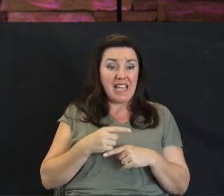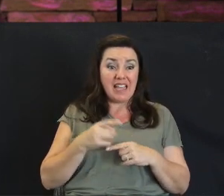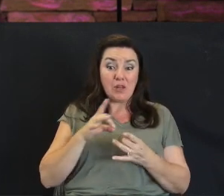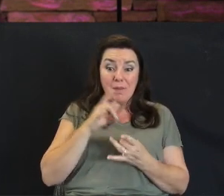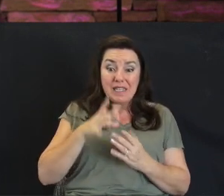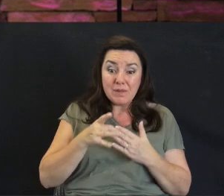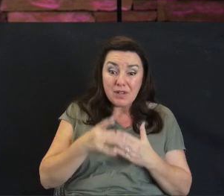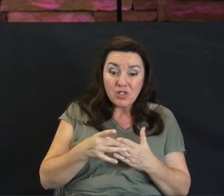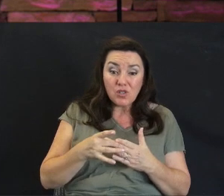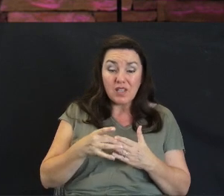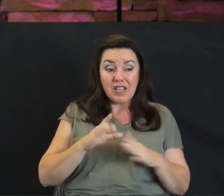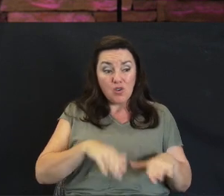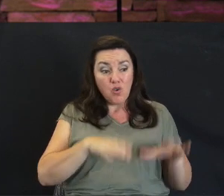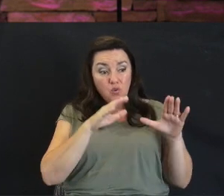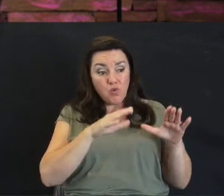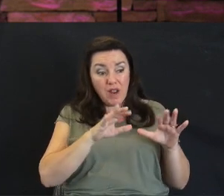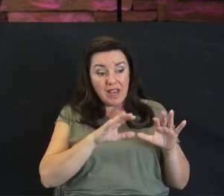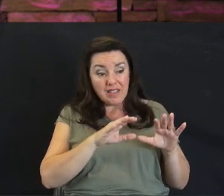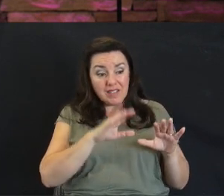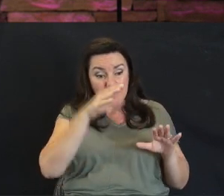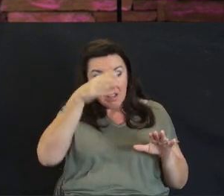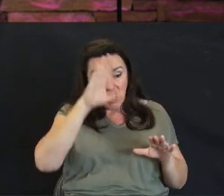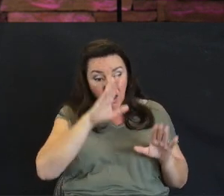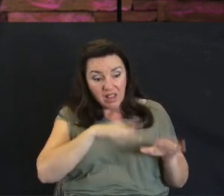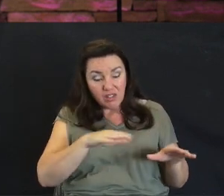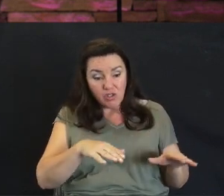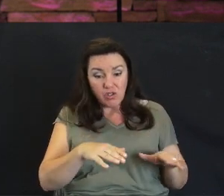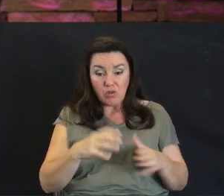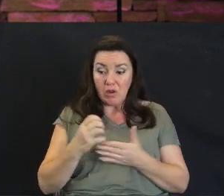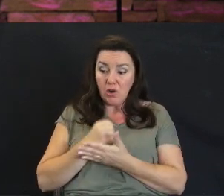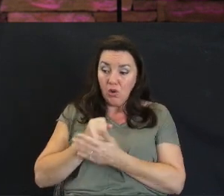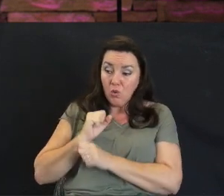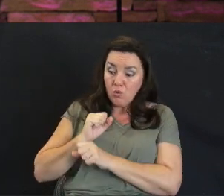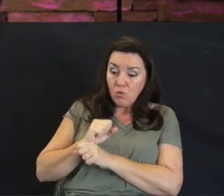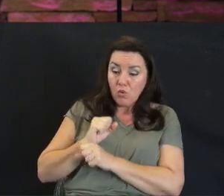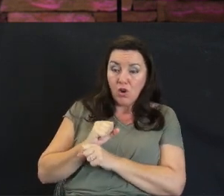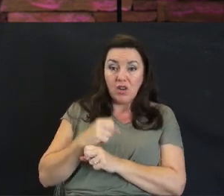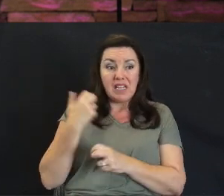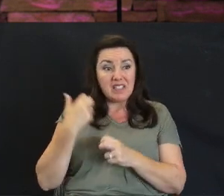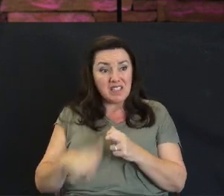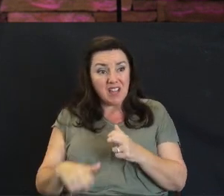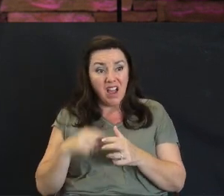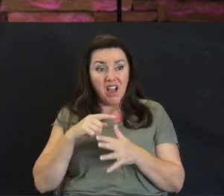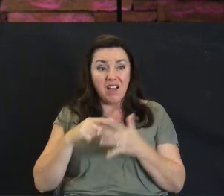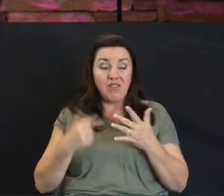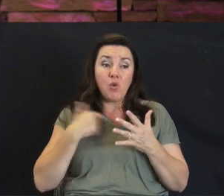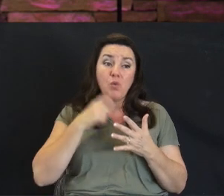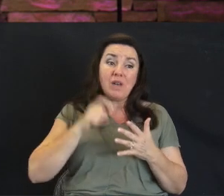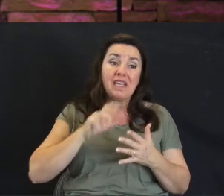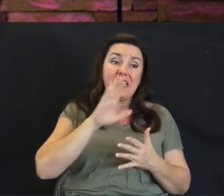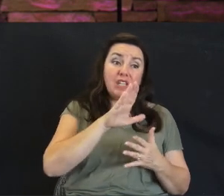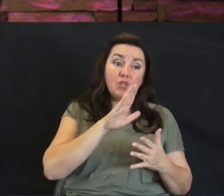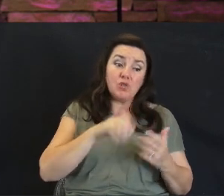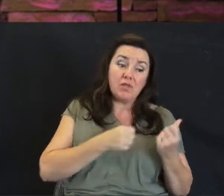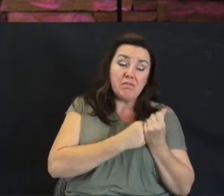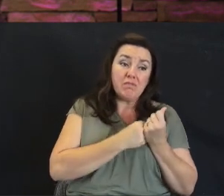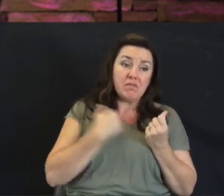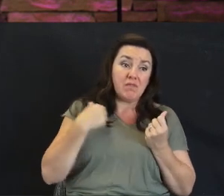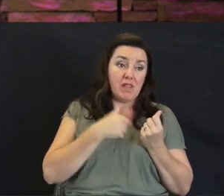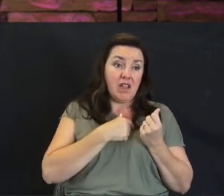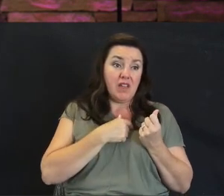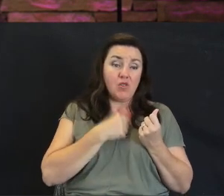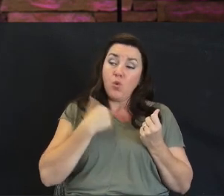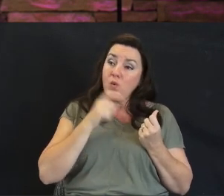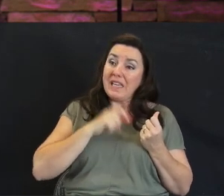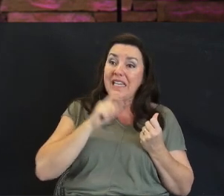in the home Lead your families Raise godly children Earn a living and all that It is terribly difficult We need you in our corners Men